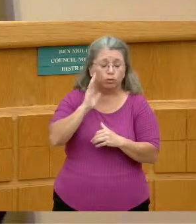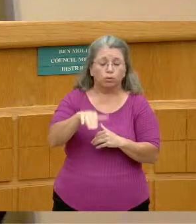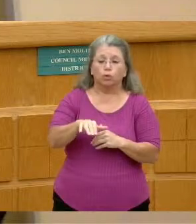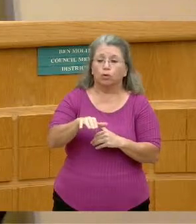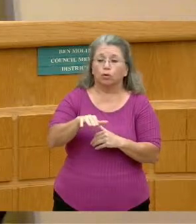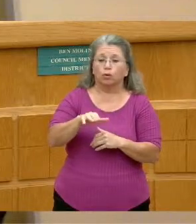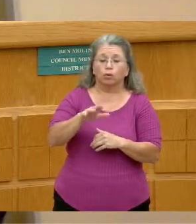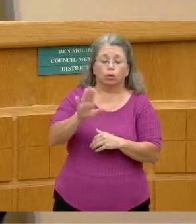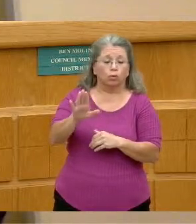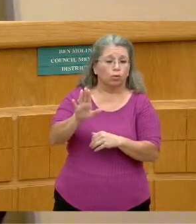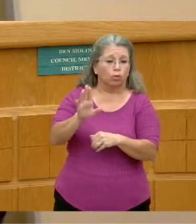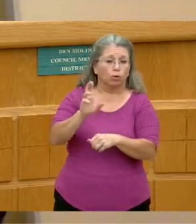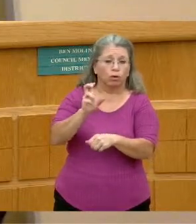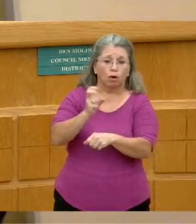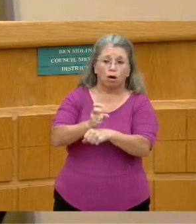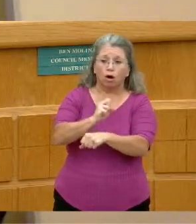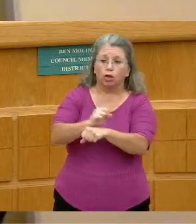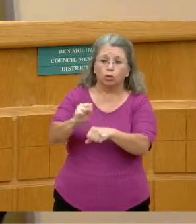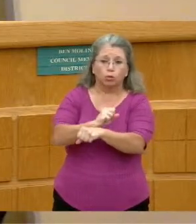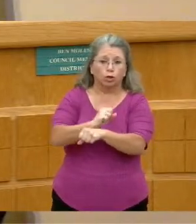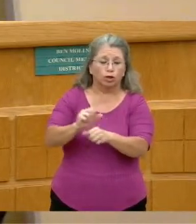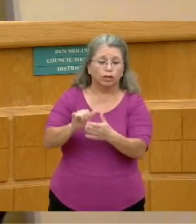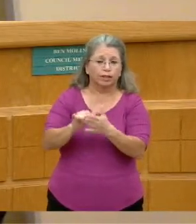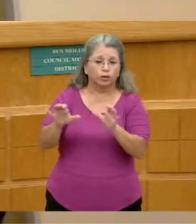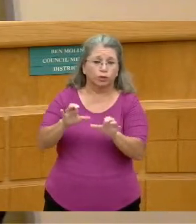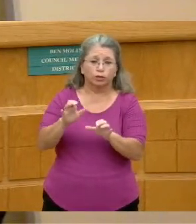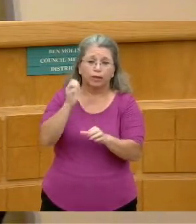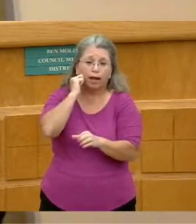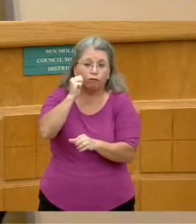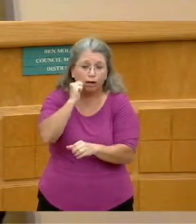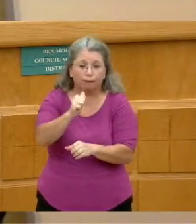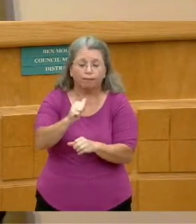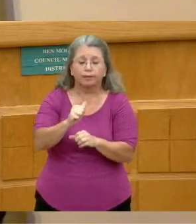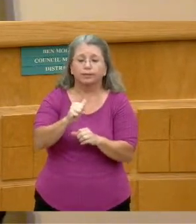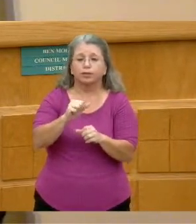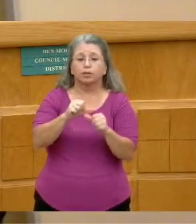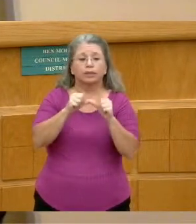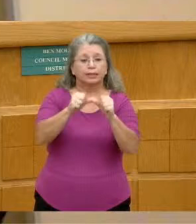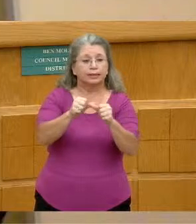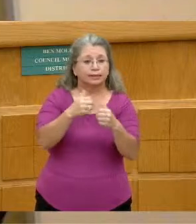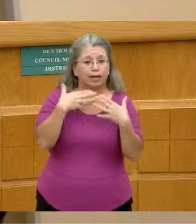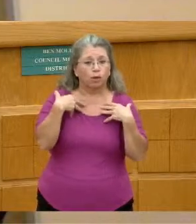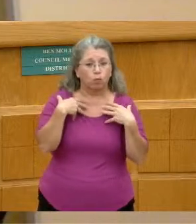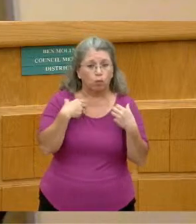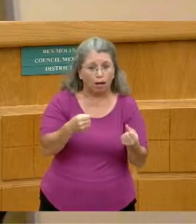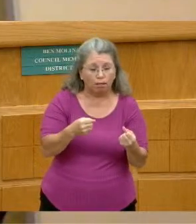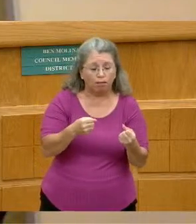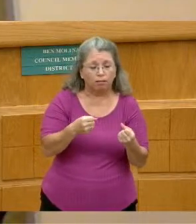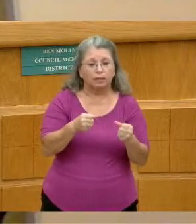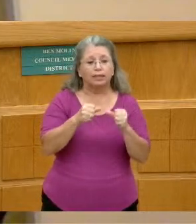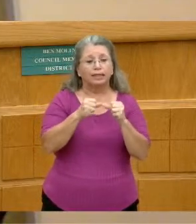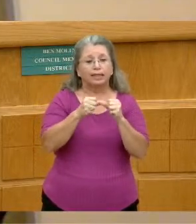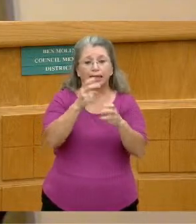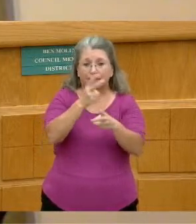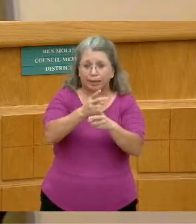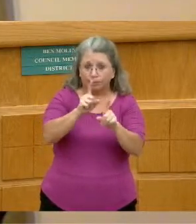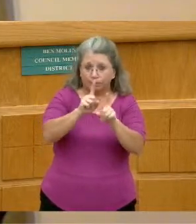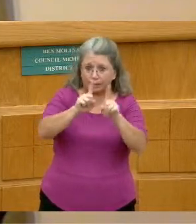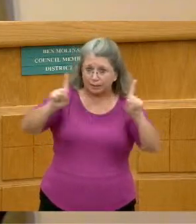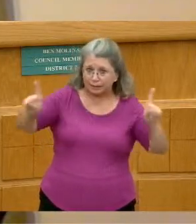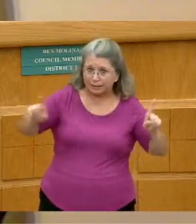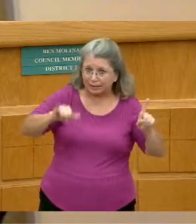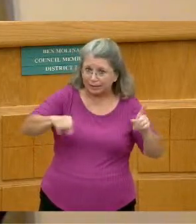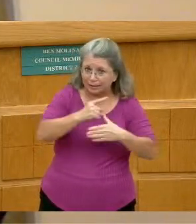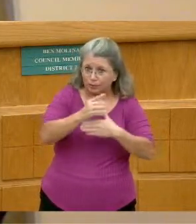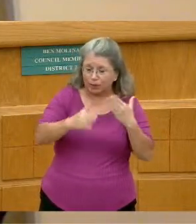now, that you've done every day, but that you're doing right now. So stay well, stay social distance this weekend, and